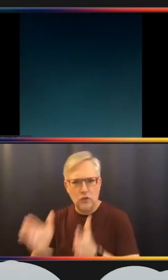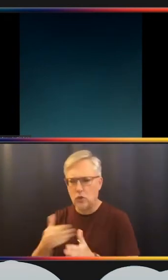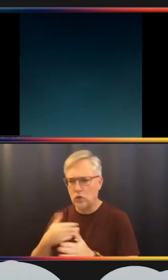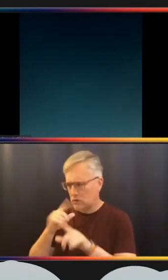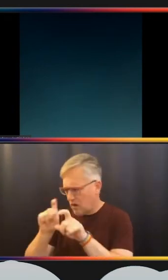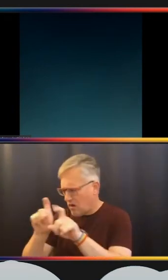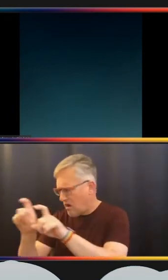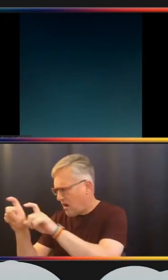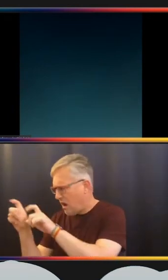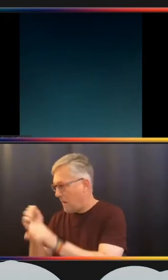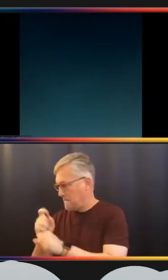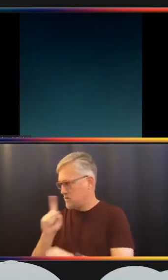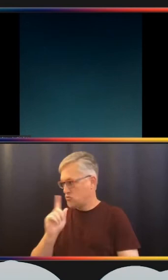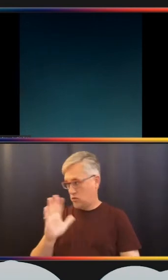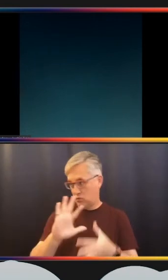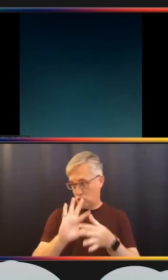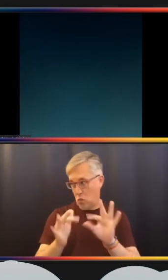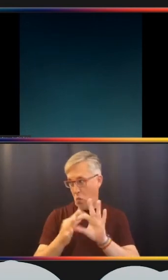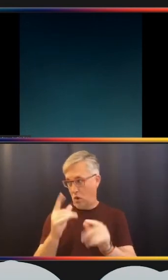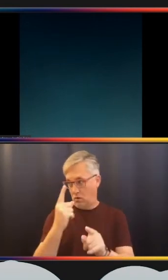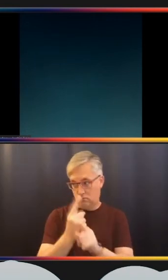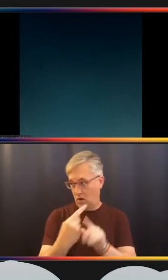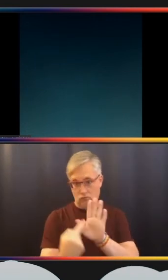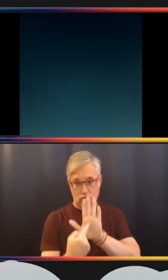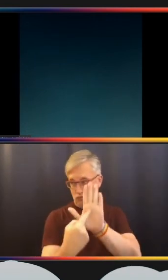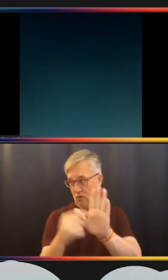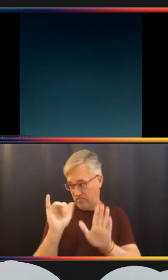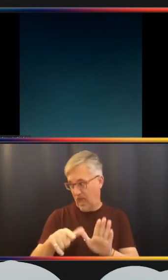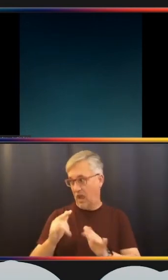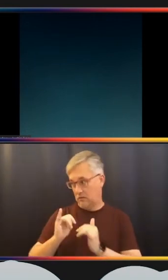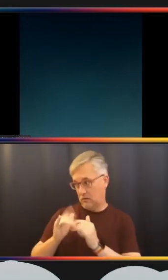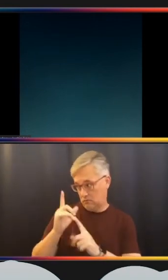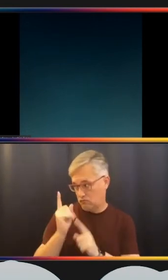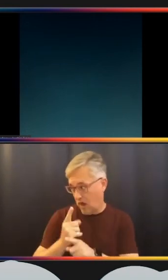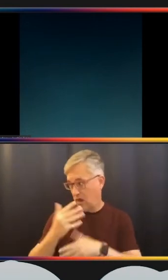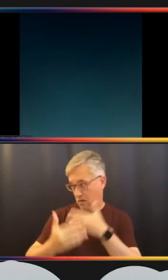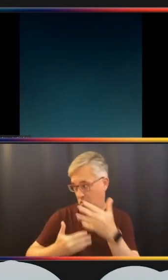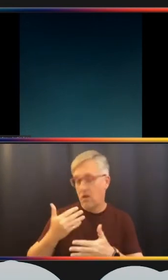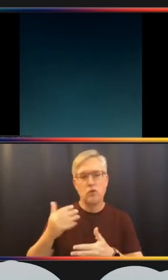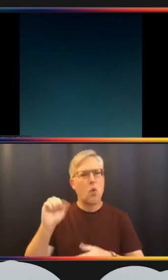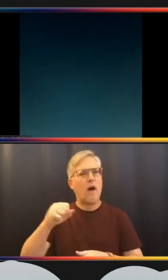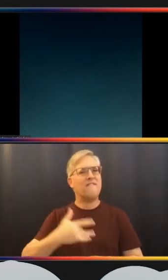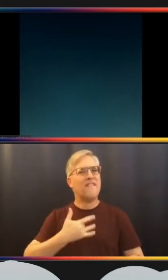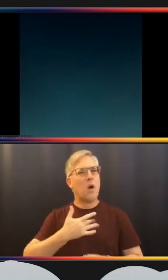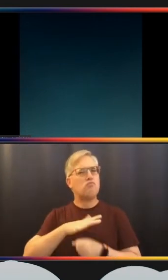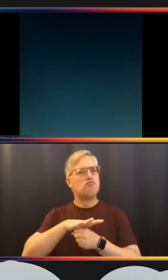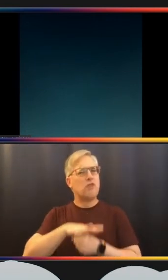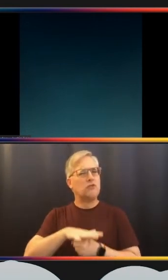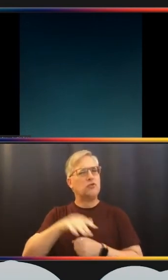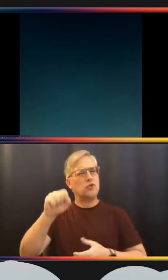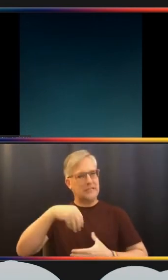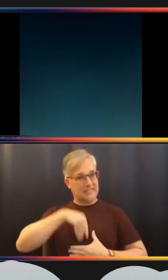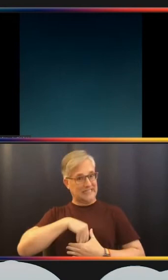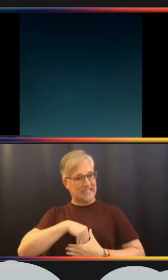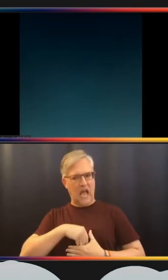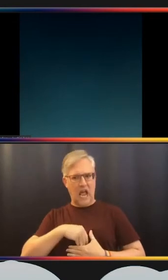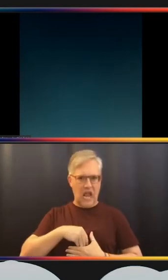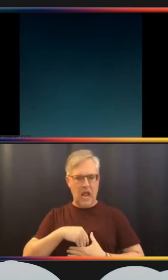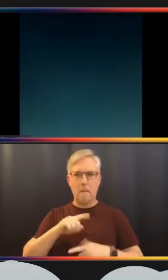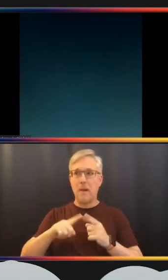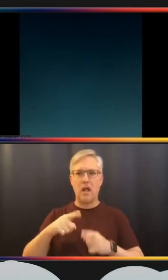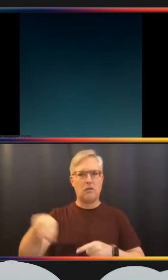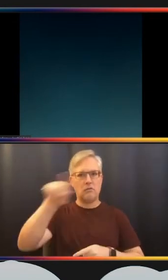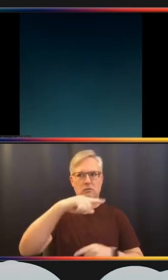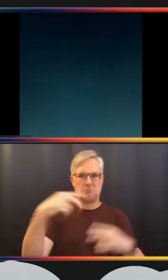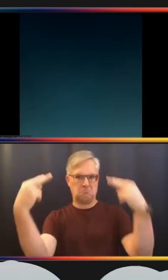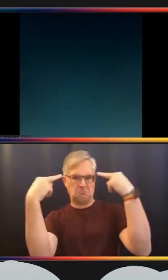as representative and as positive as it could be. And so in that way, I felt pressure, but not from the outside world, because even at that point, you're kind of like, is